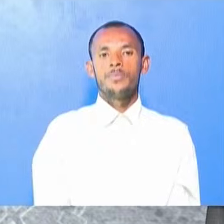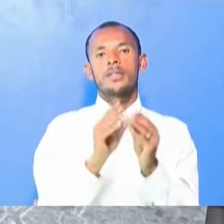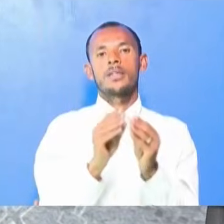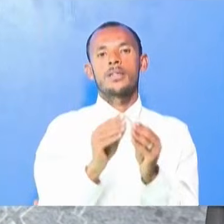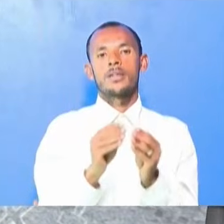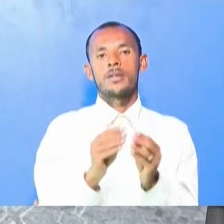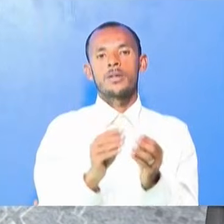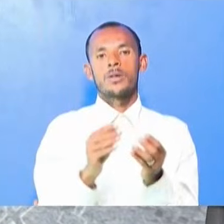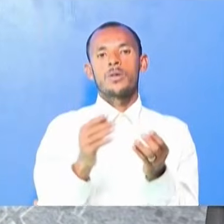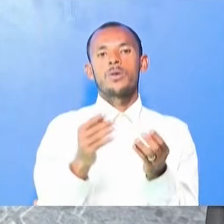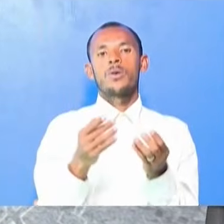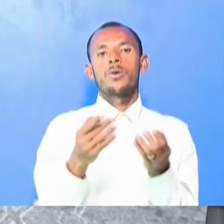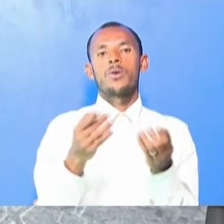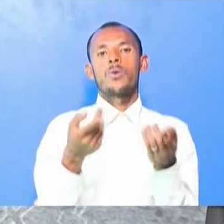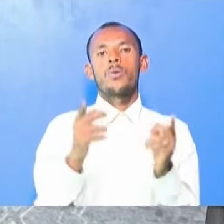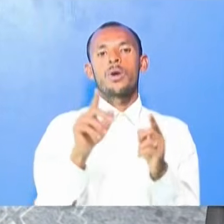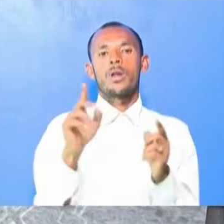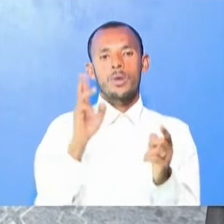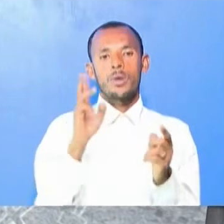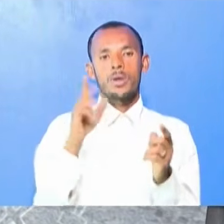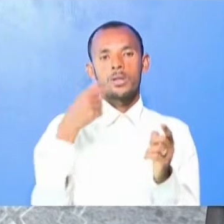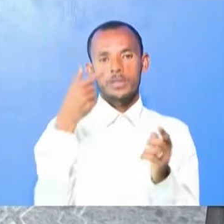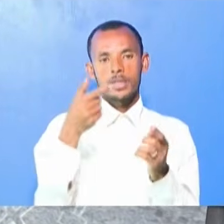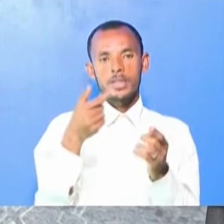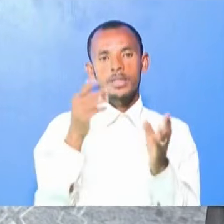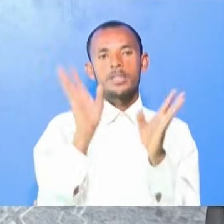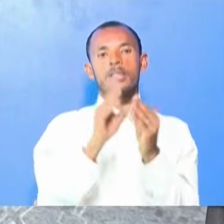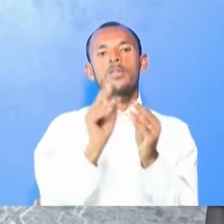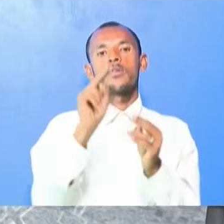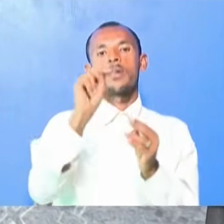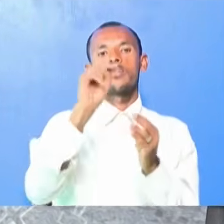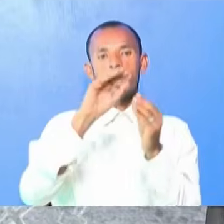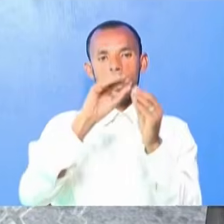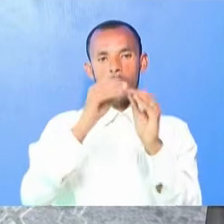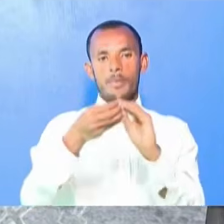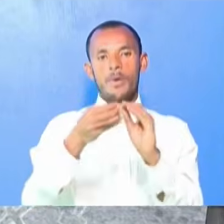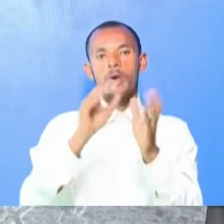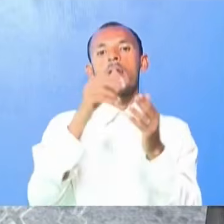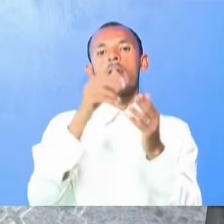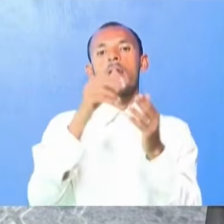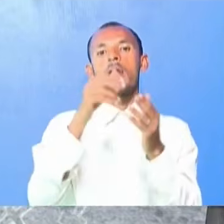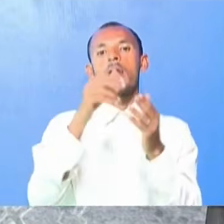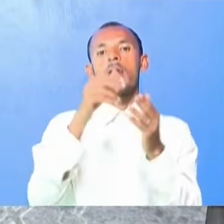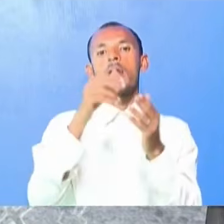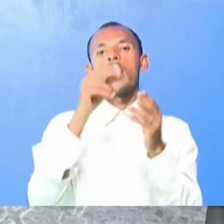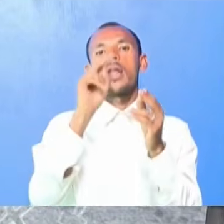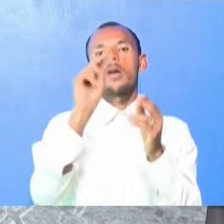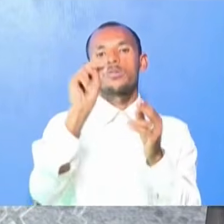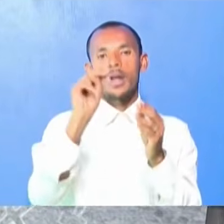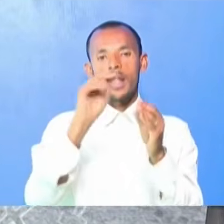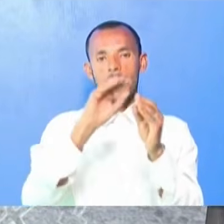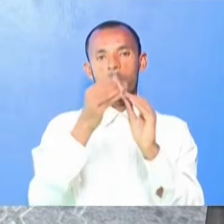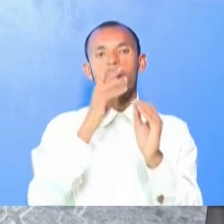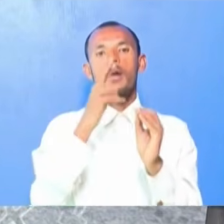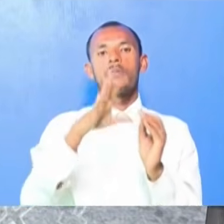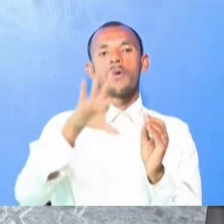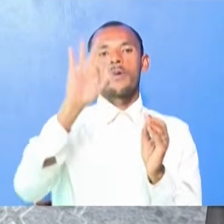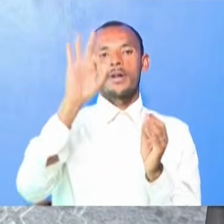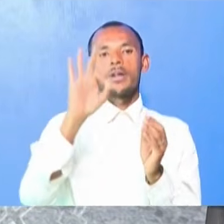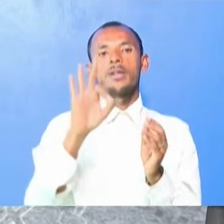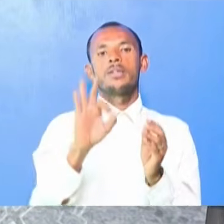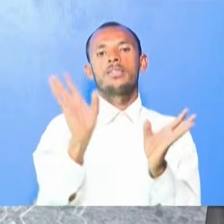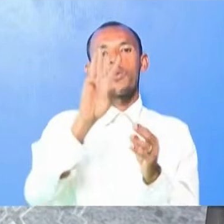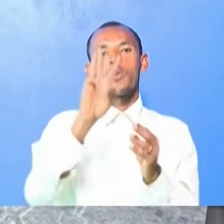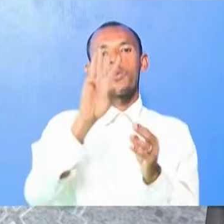Now, when you say set of natural number, all natural numbers are found in set of whole